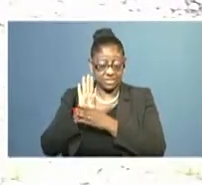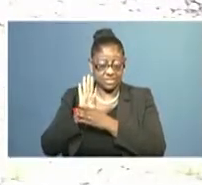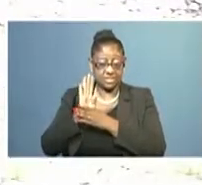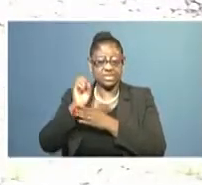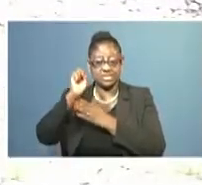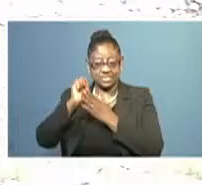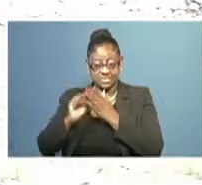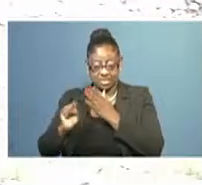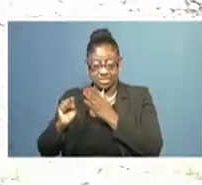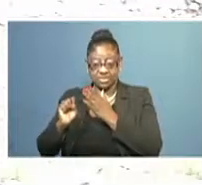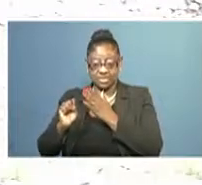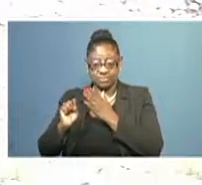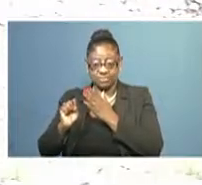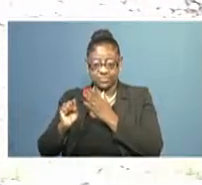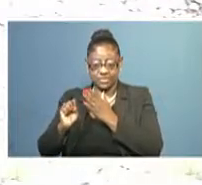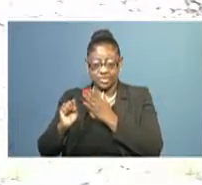southern